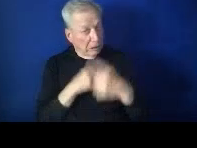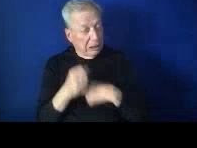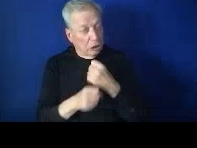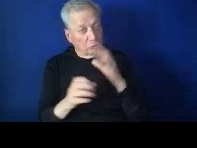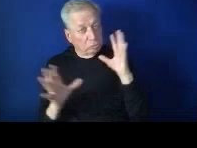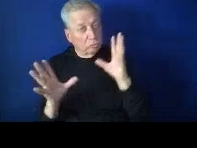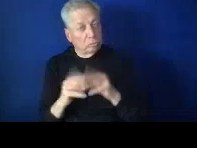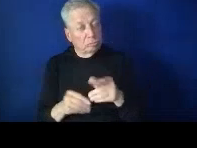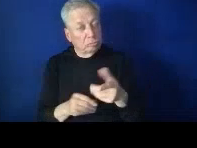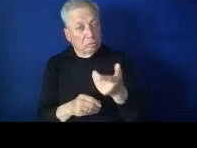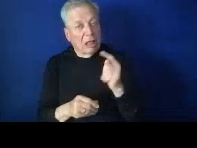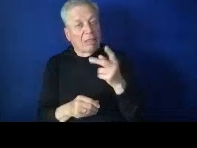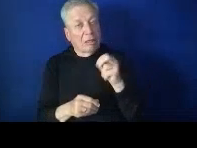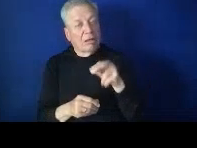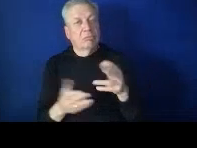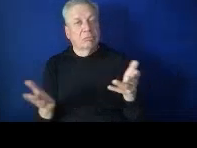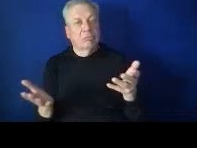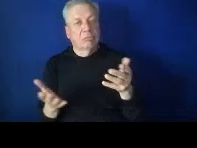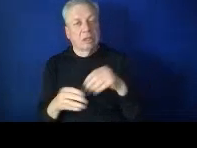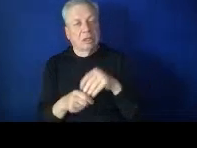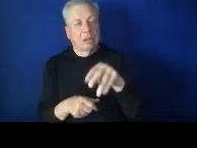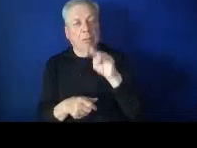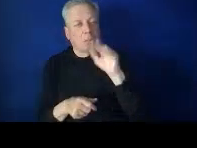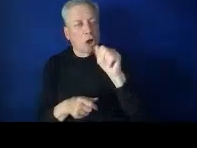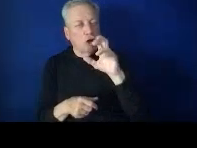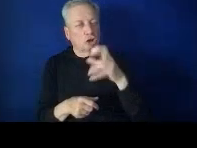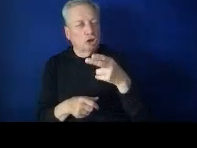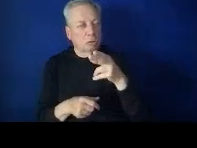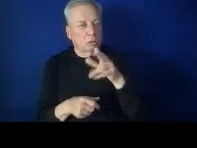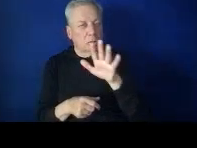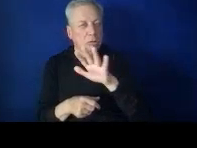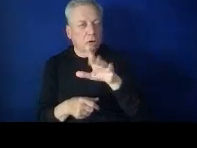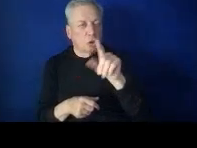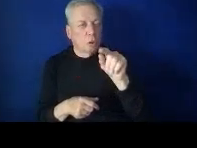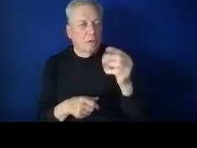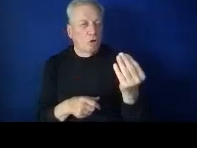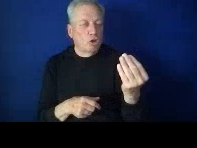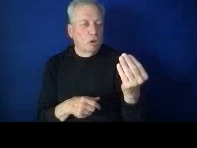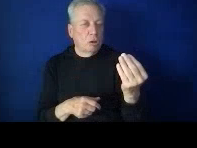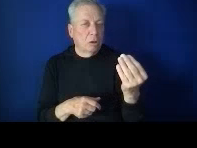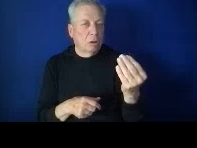And then in March of 2014,